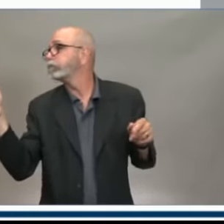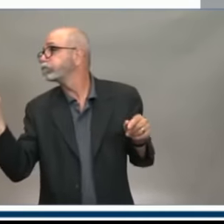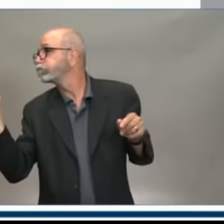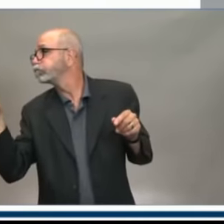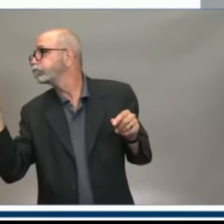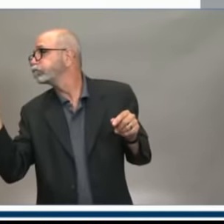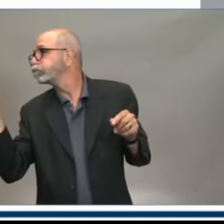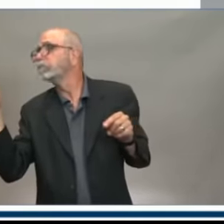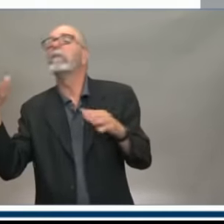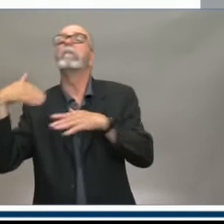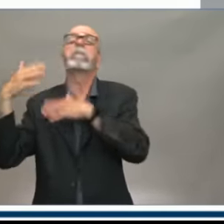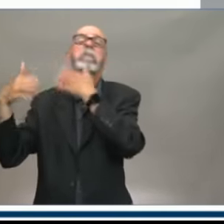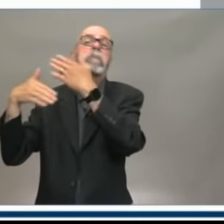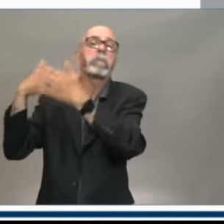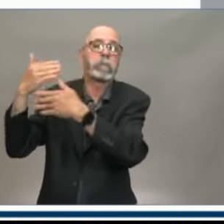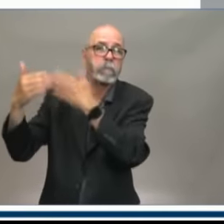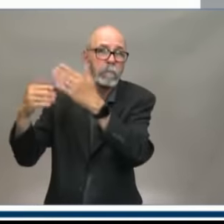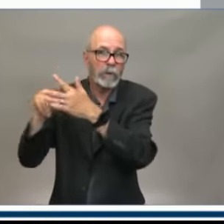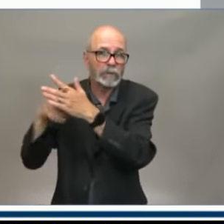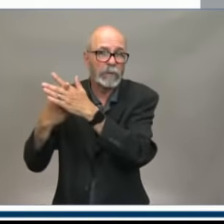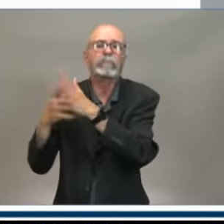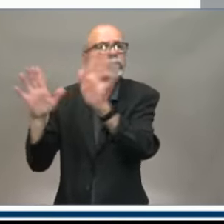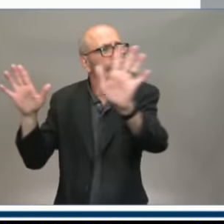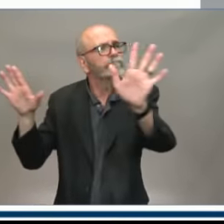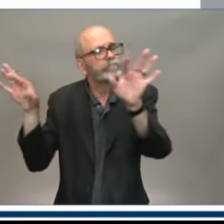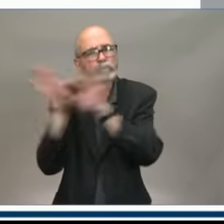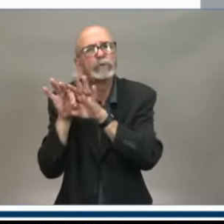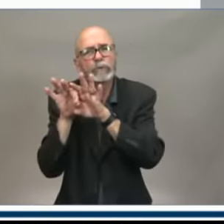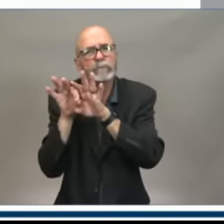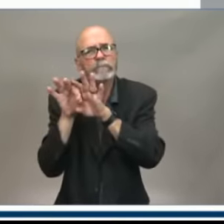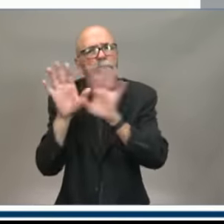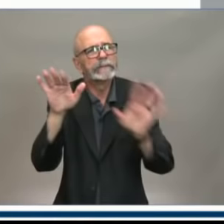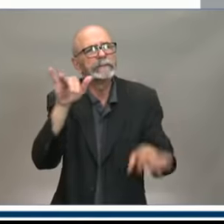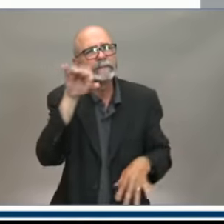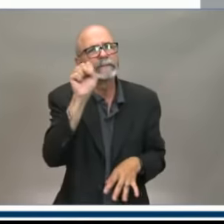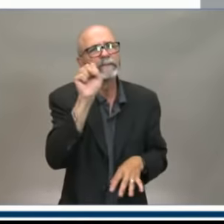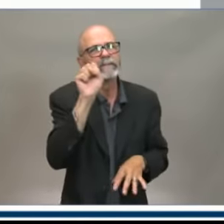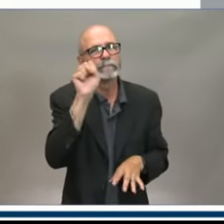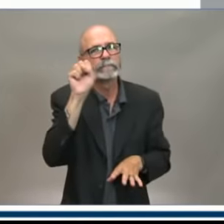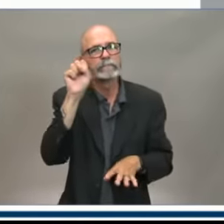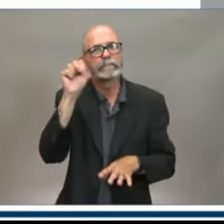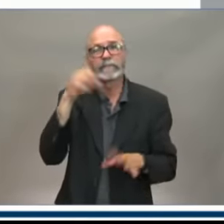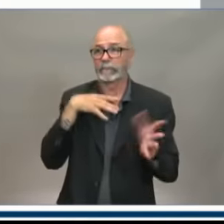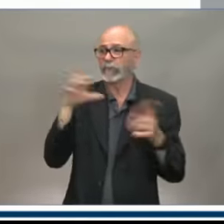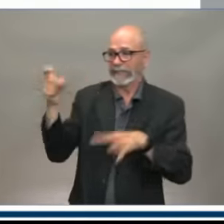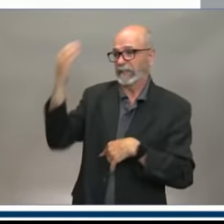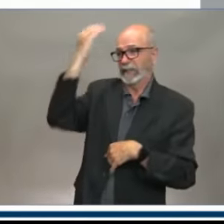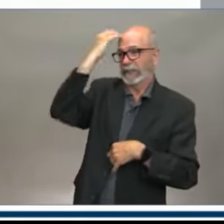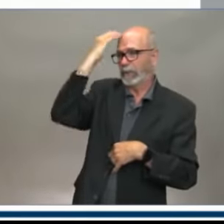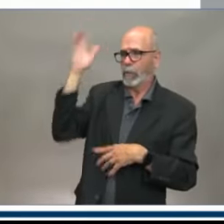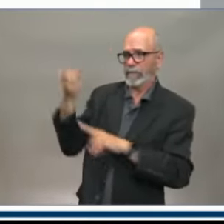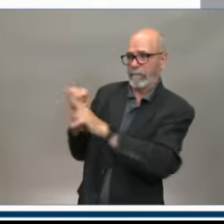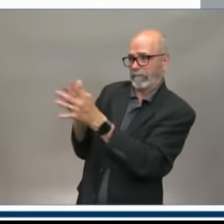society and the economy is critically important. It's a fundamental piece that needs to be in place.